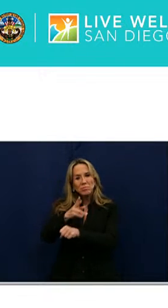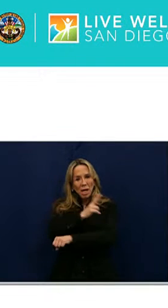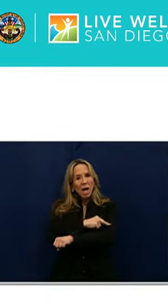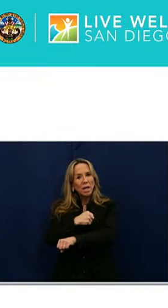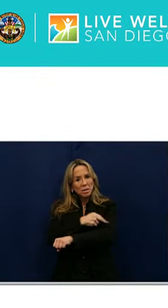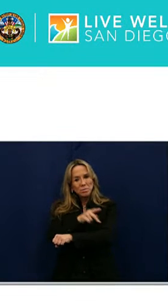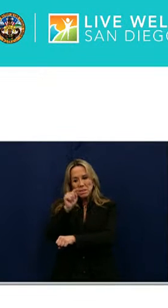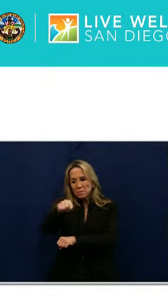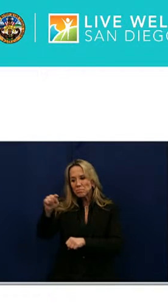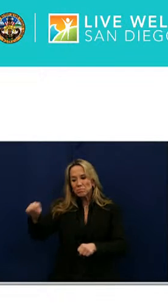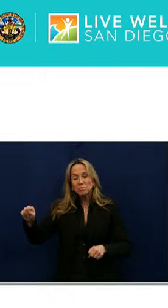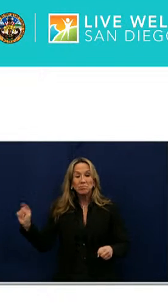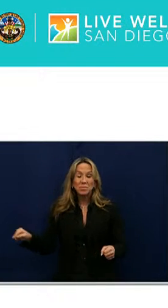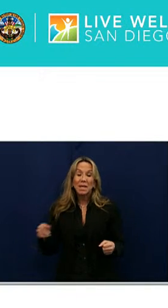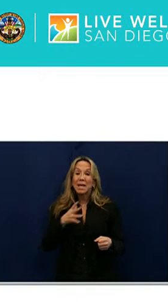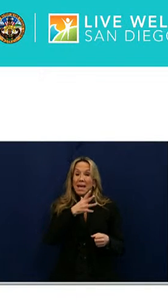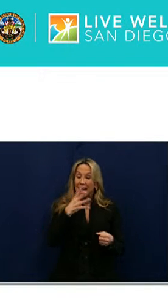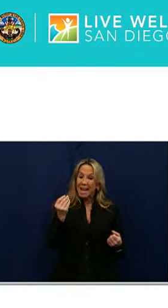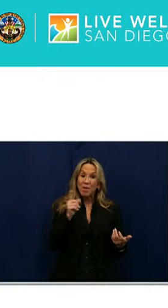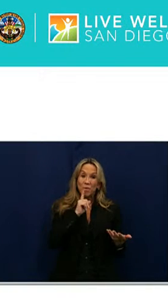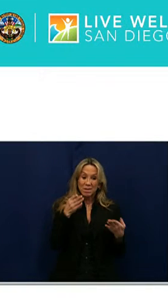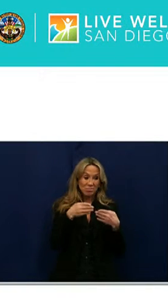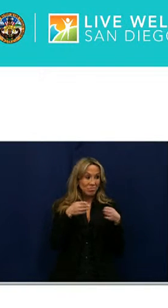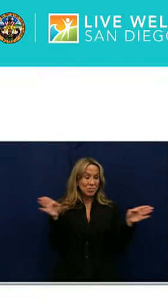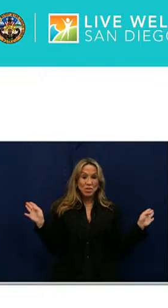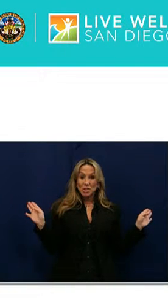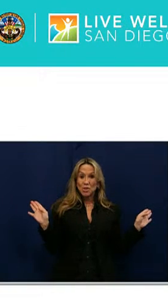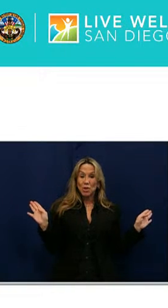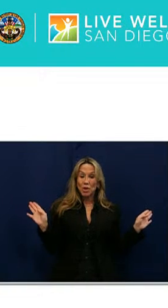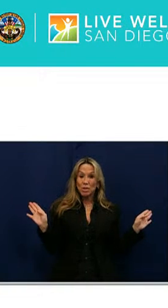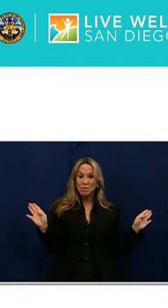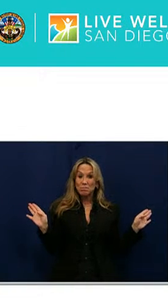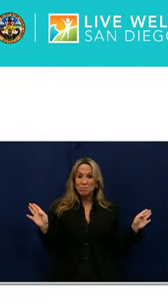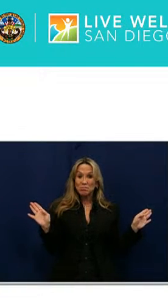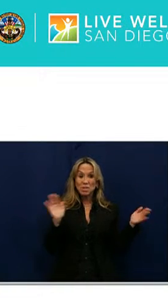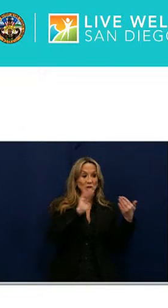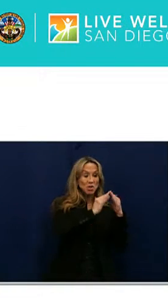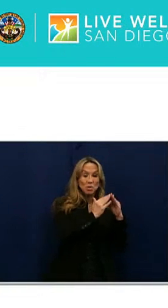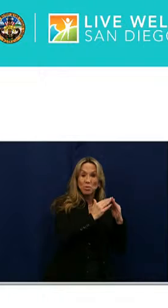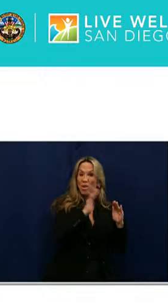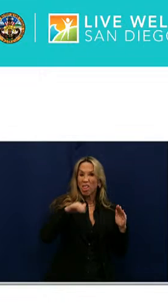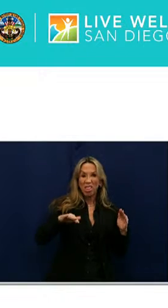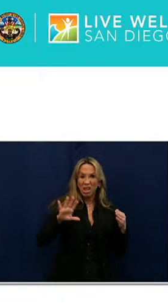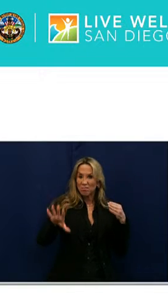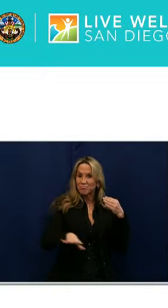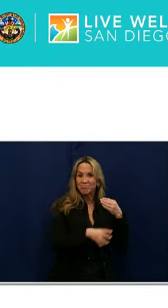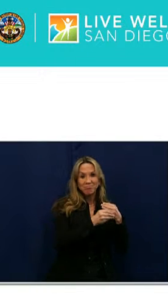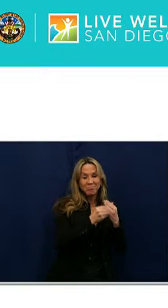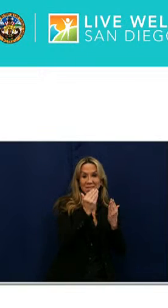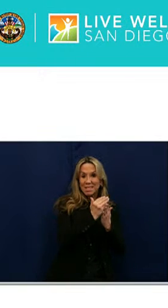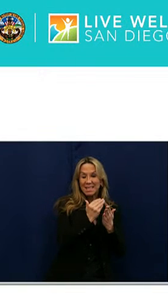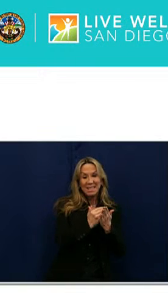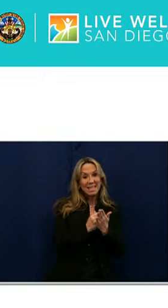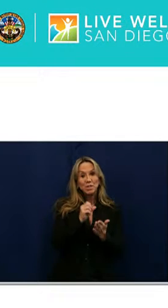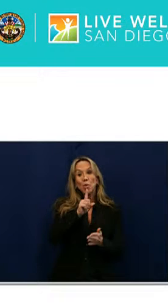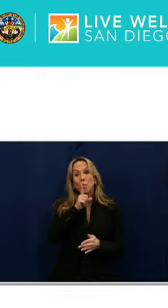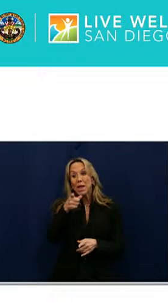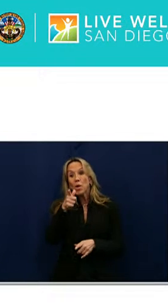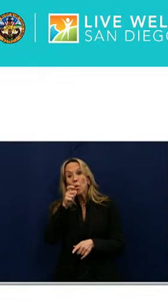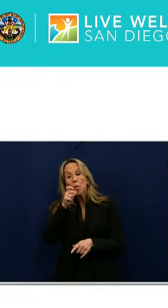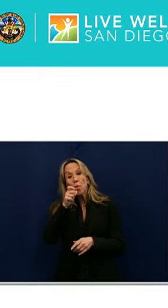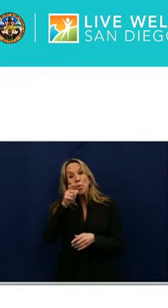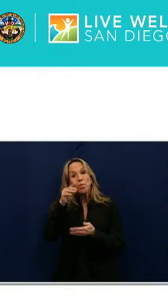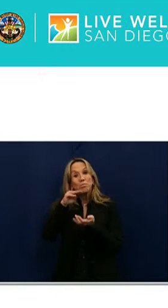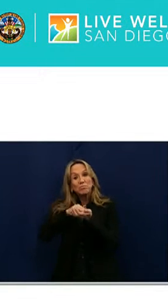and medical providers in the general community are not on the list yet. So again, it is only those providers that are associated